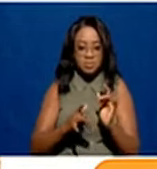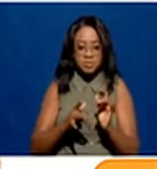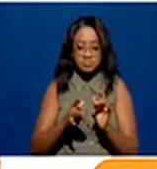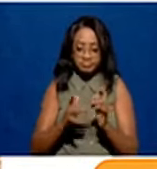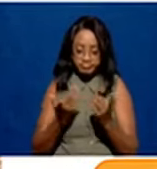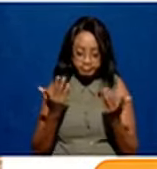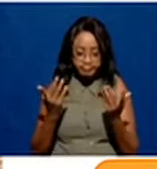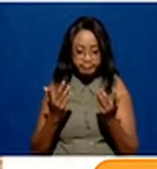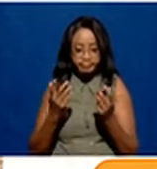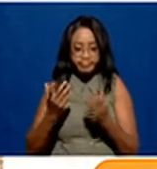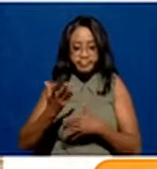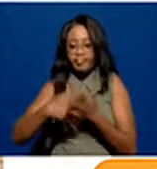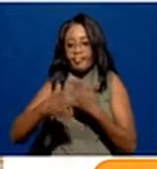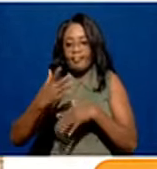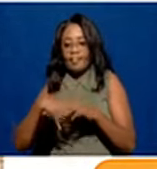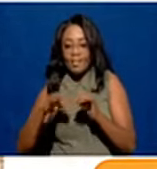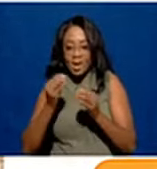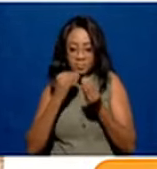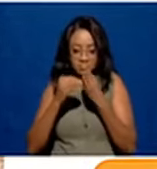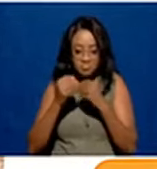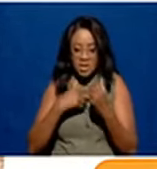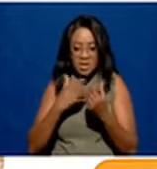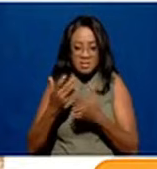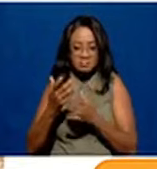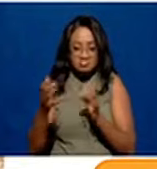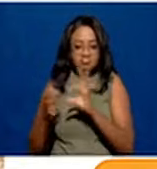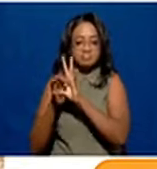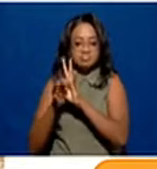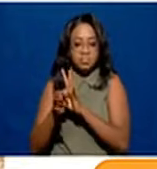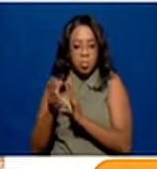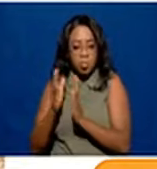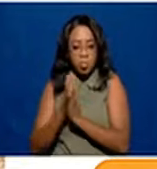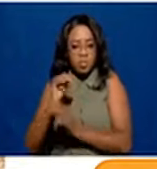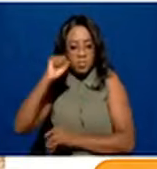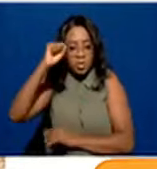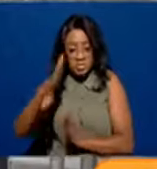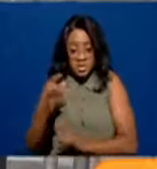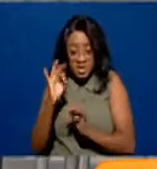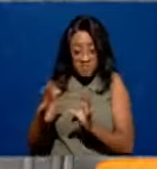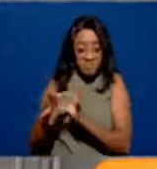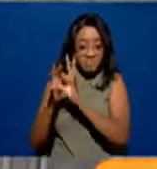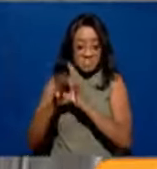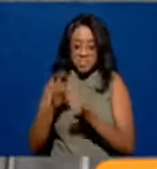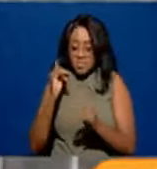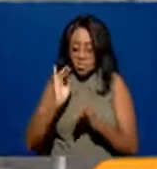the politicians. Once you dine with the politicians, you cannot draw the line in between.